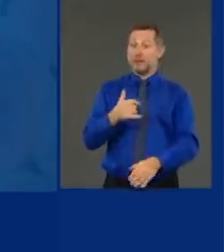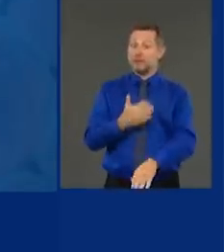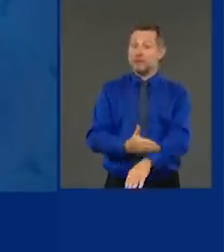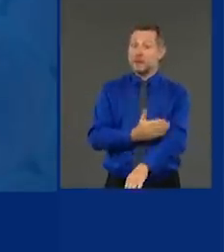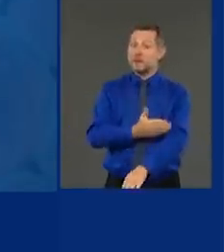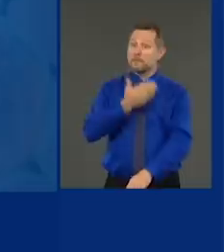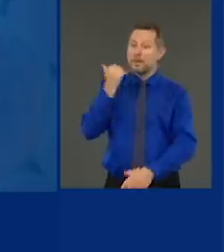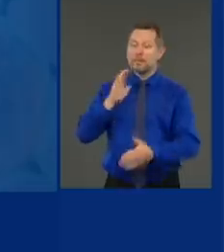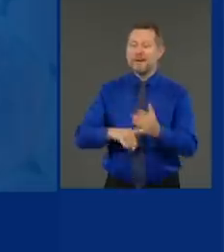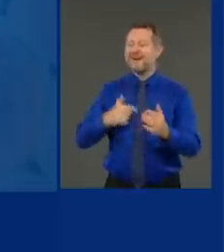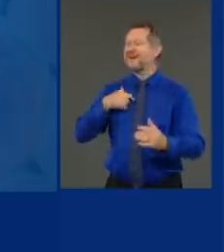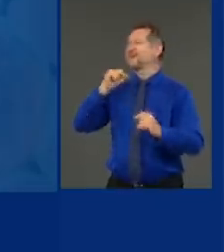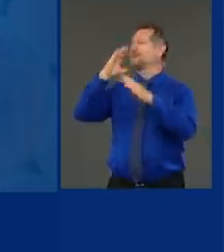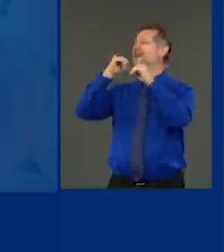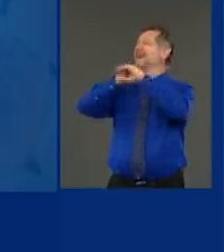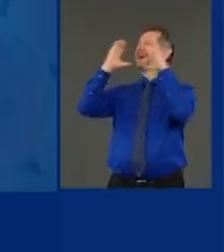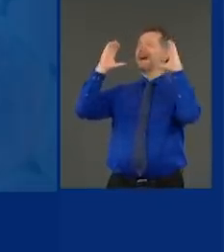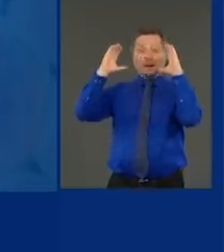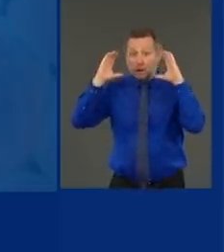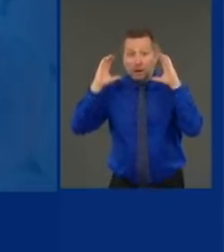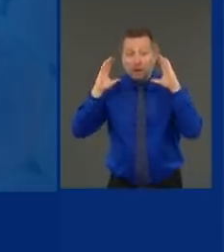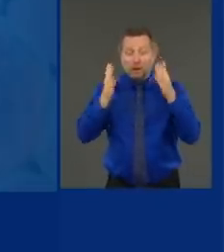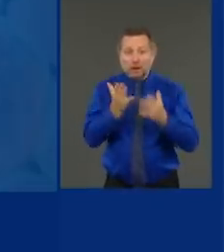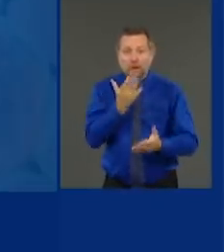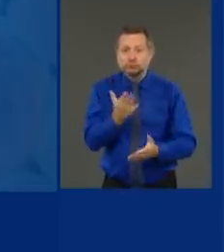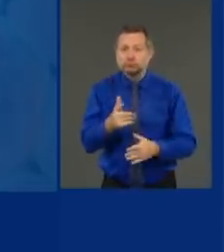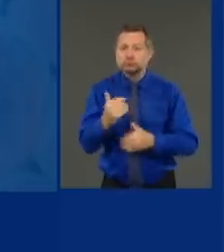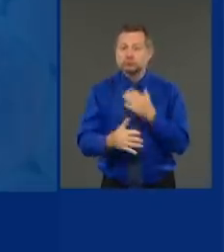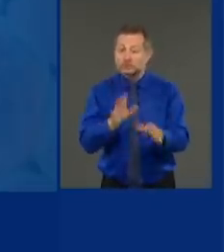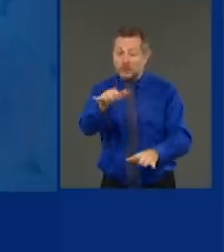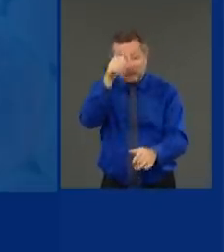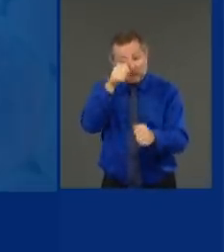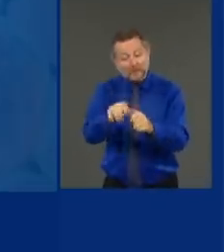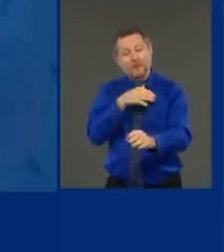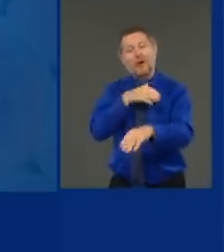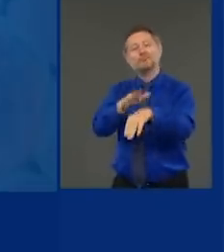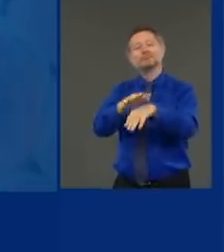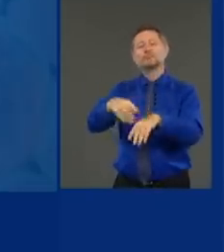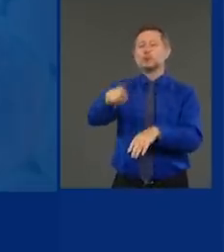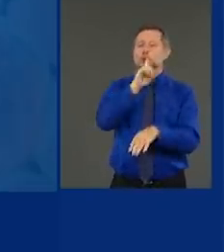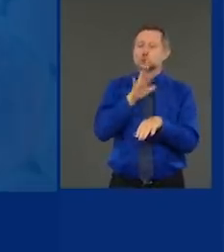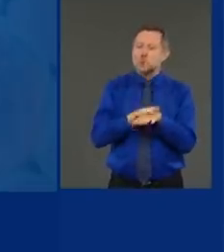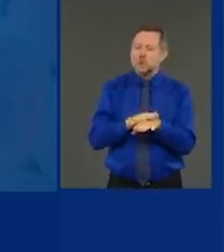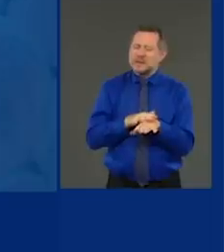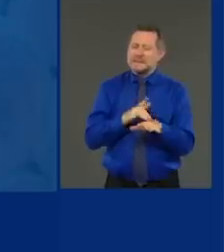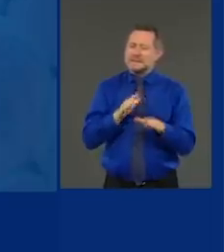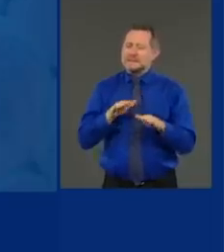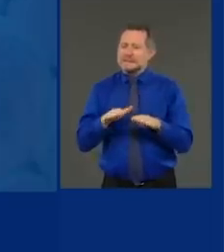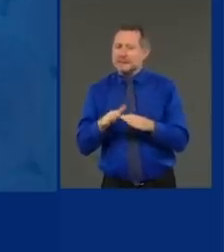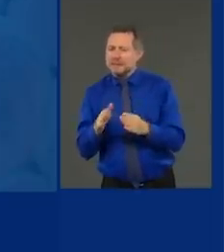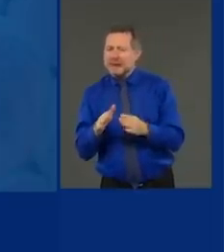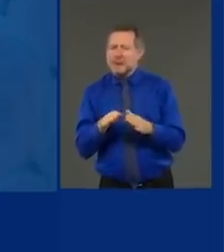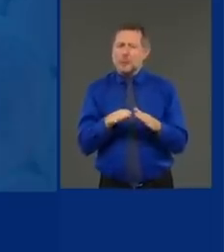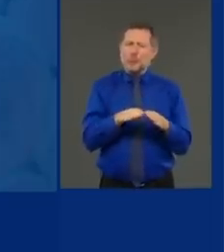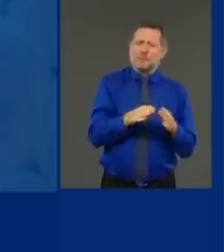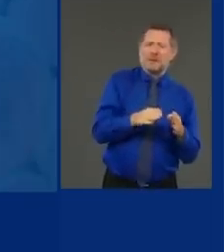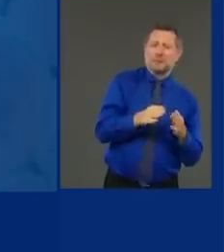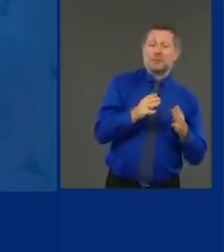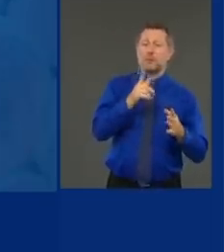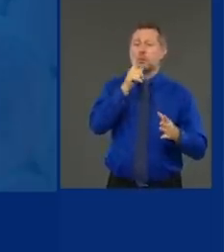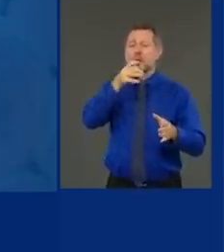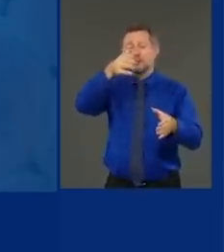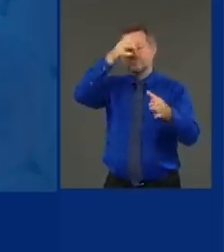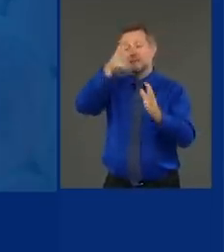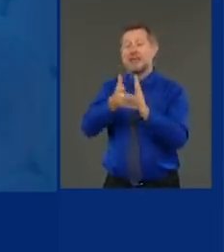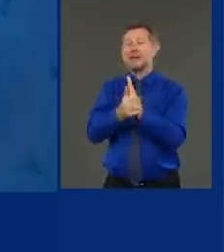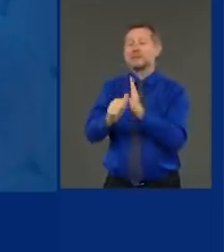expected. Remember, when we started reopening, all the experts said, expect